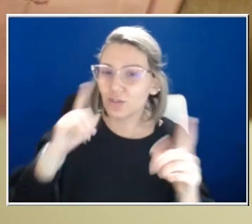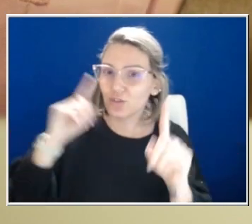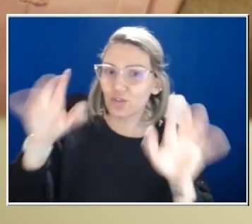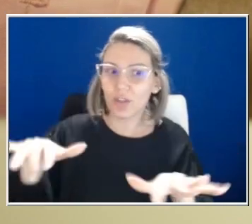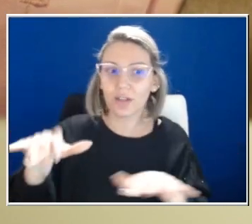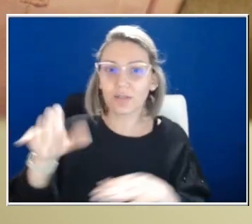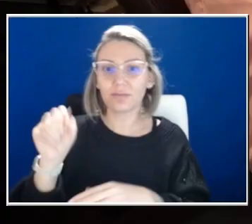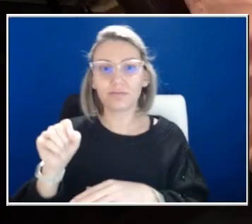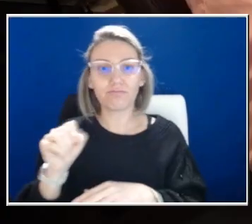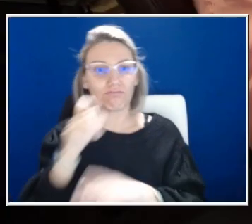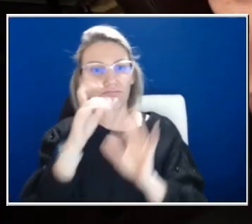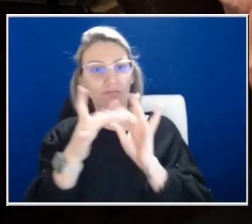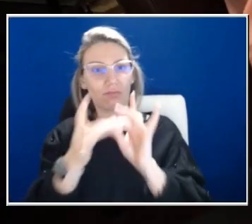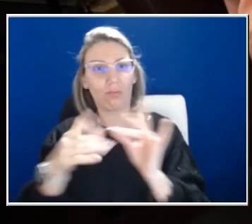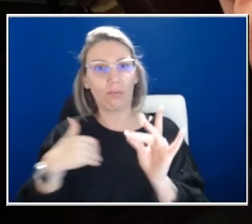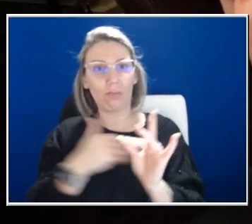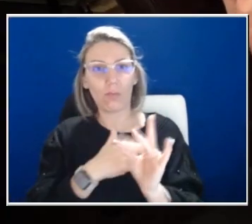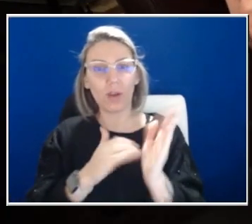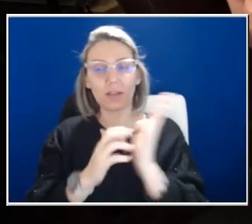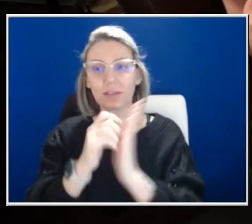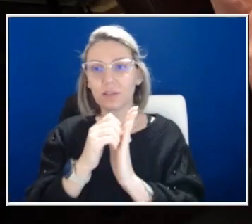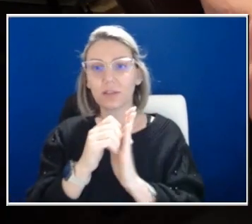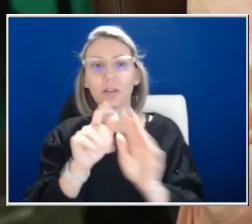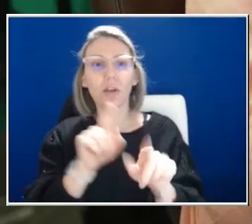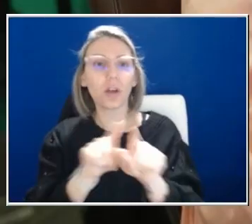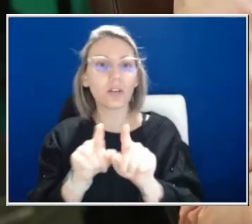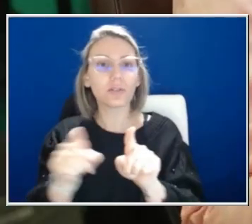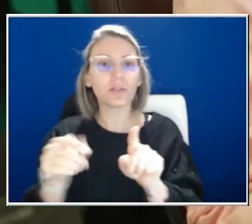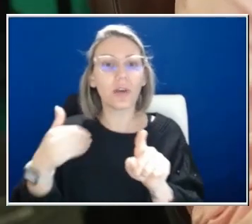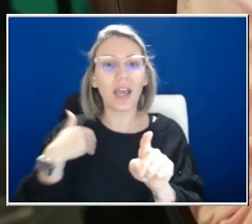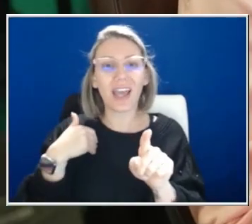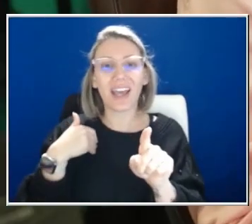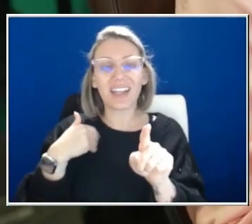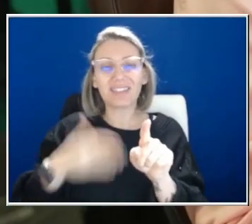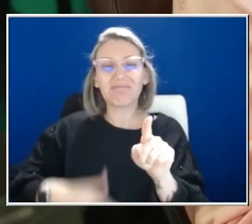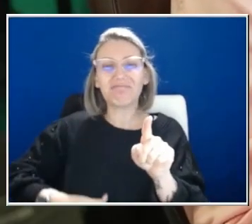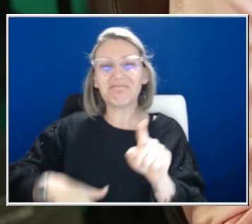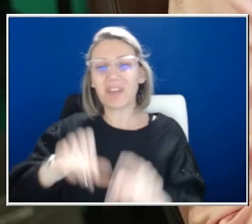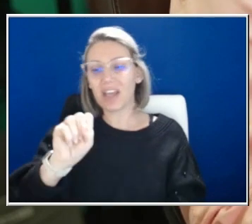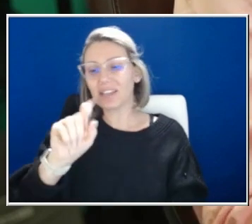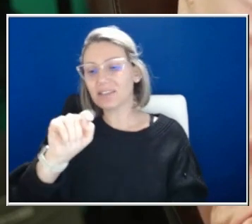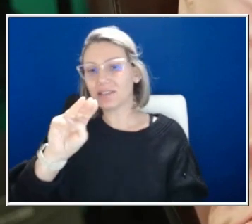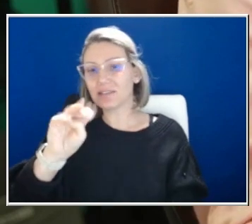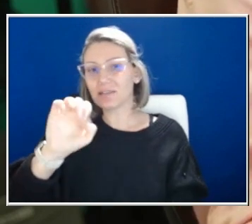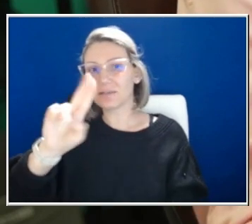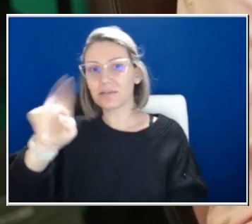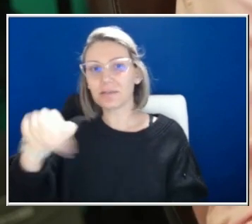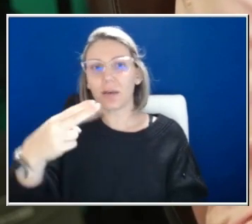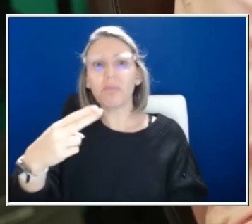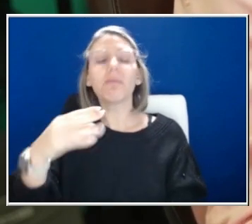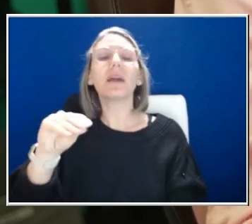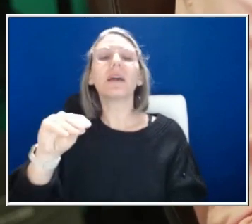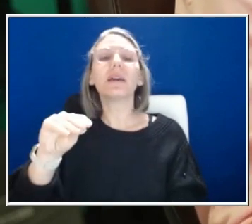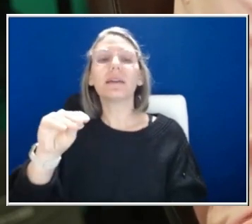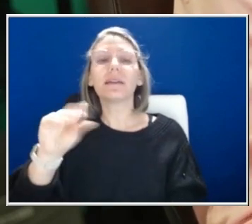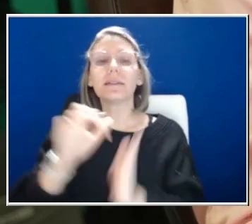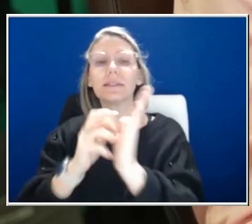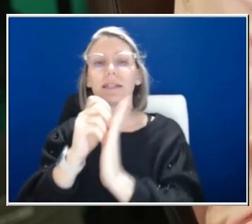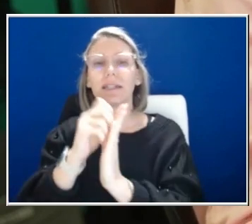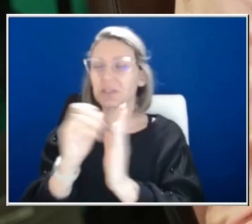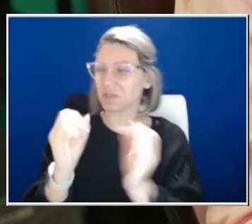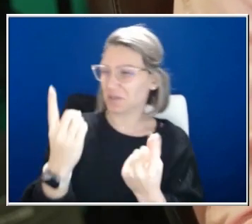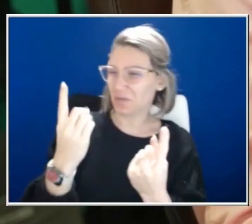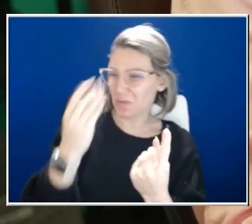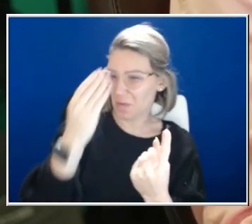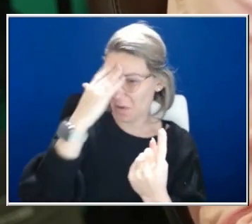to the breast cancer, she also had stomach cancer. No one really knows what it feels like when you get